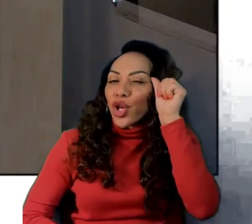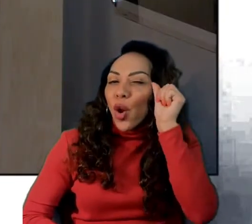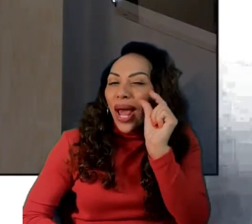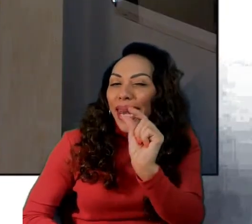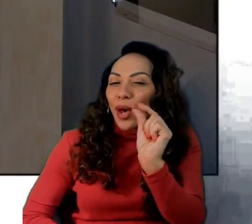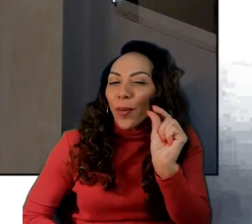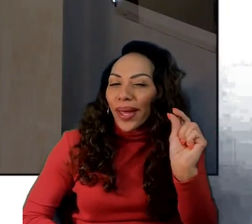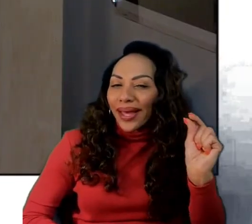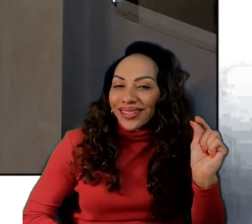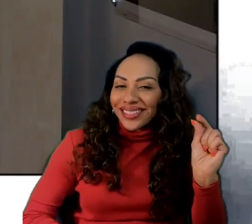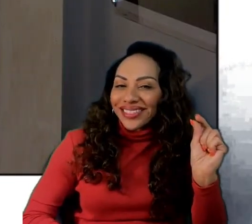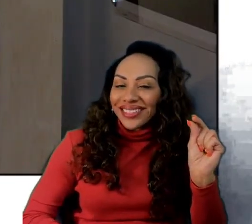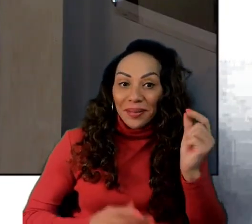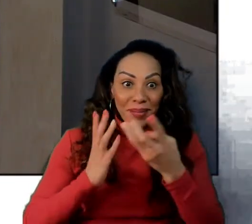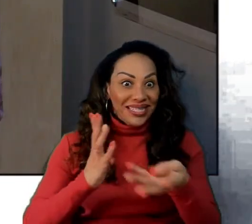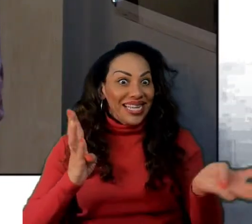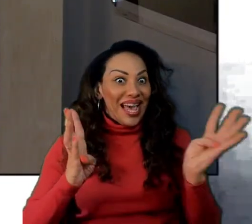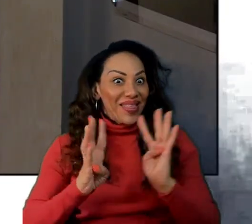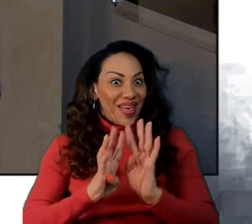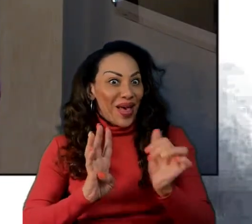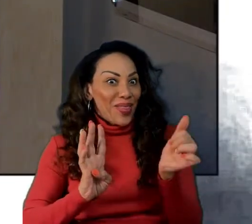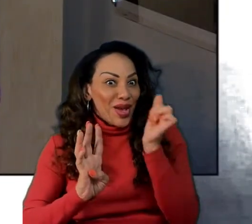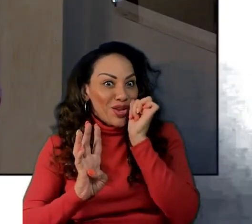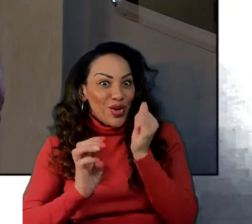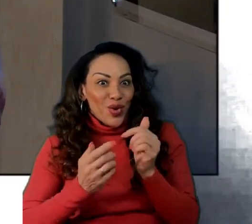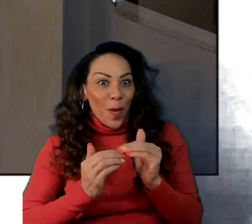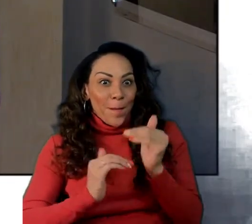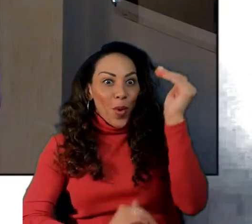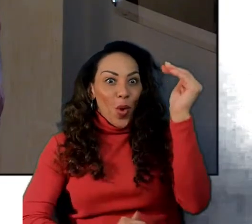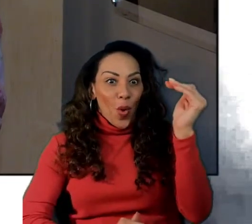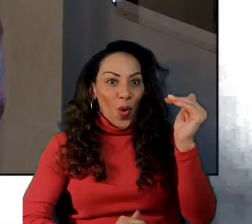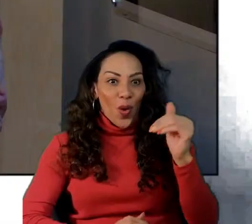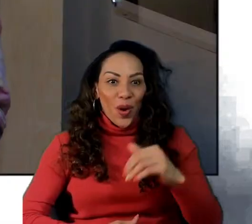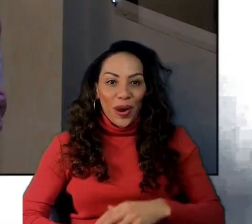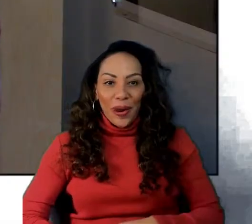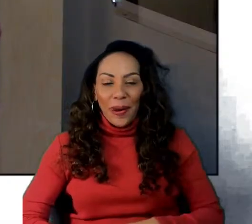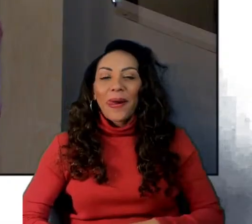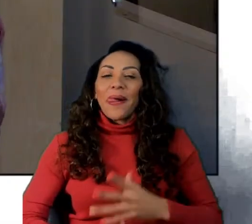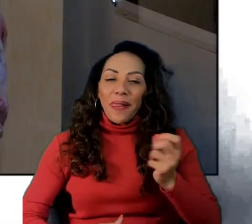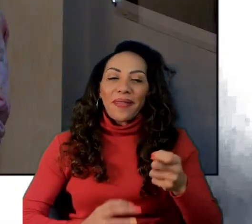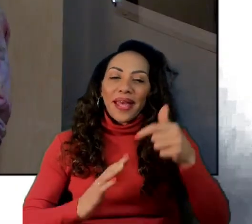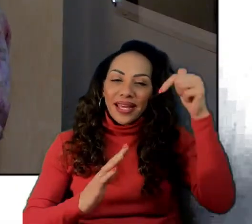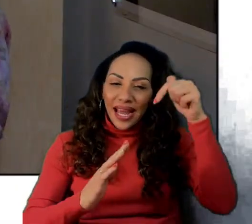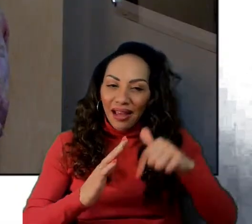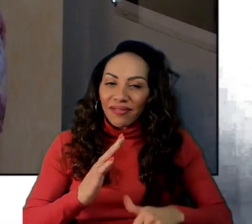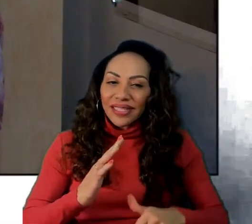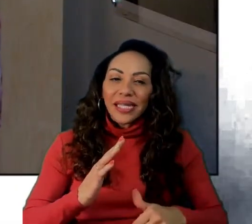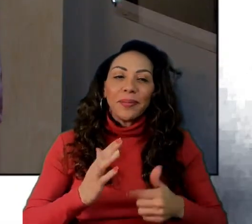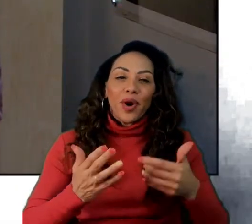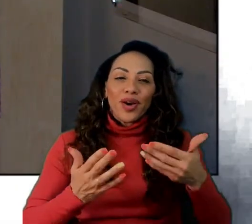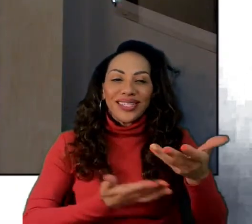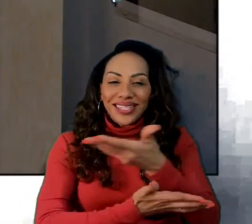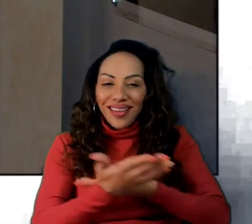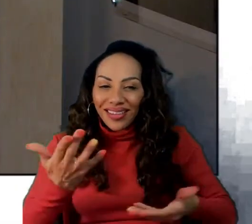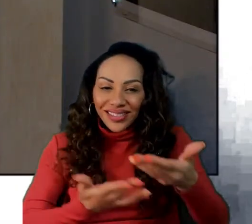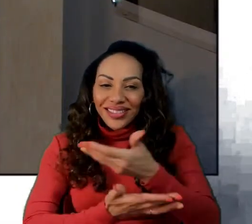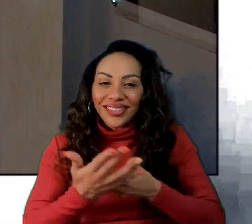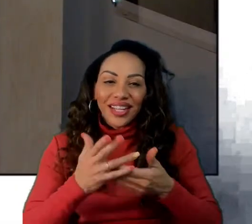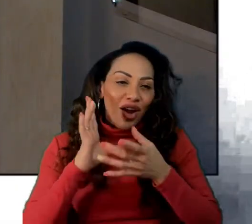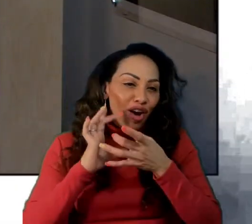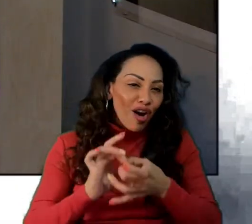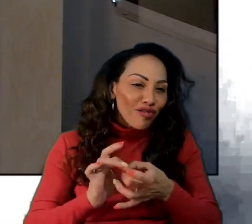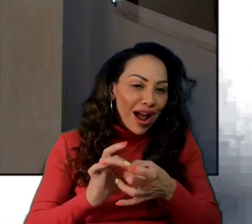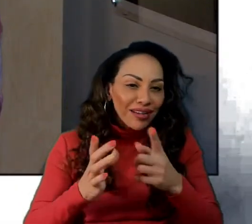a lot more. And at that point, then they could start to have like informed discussions about algae, and it was